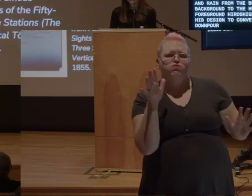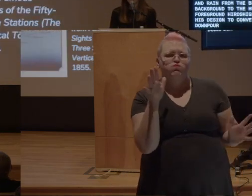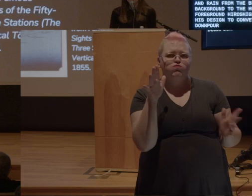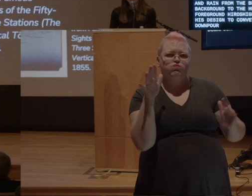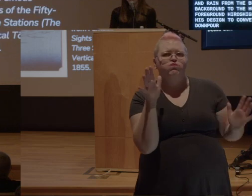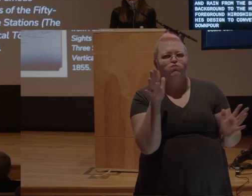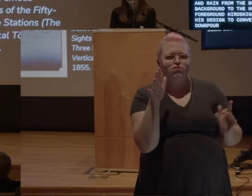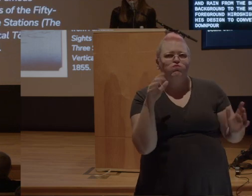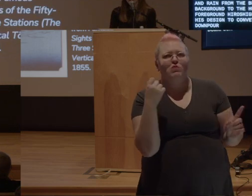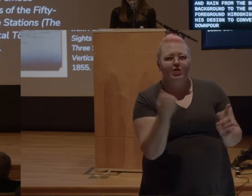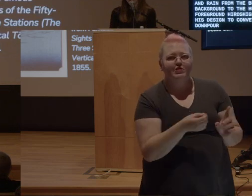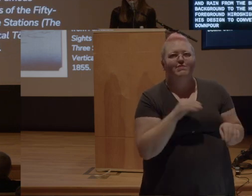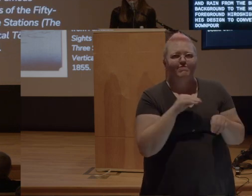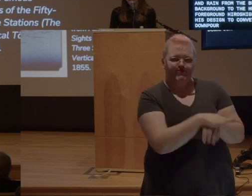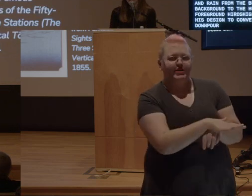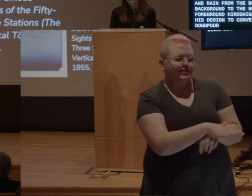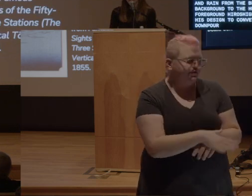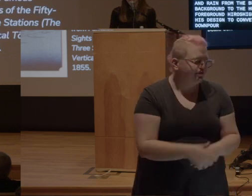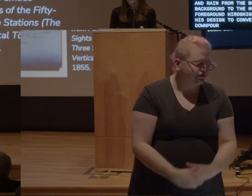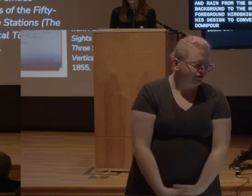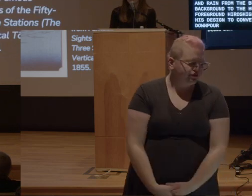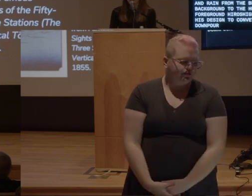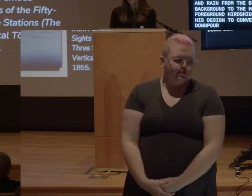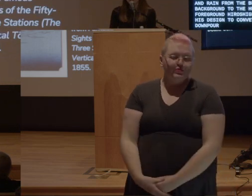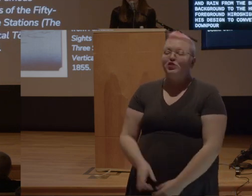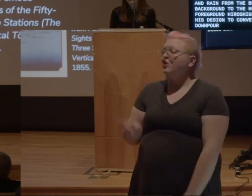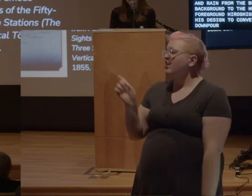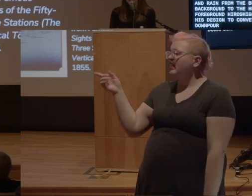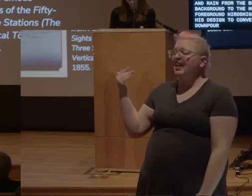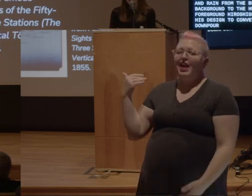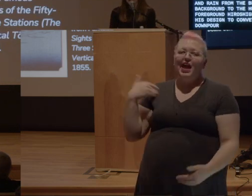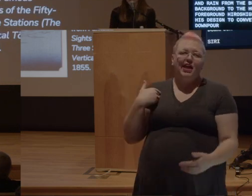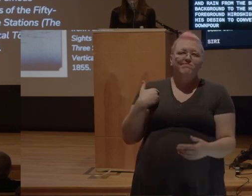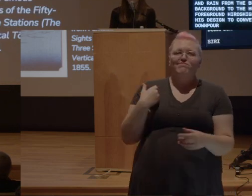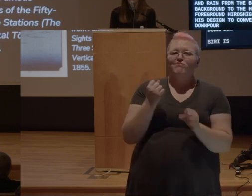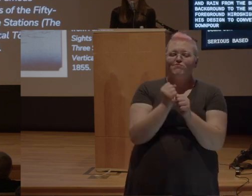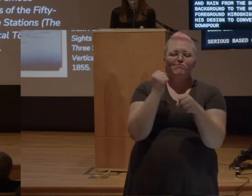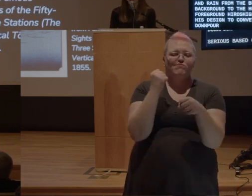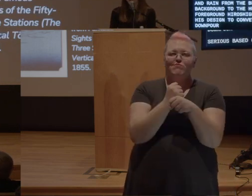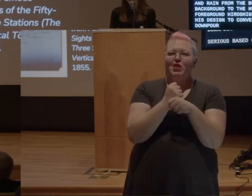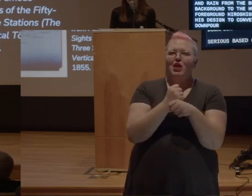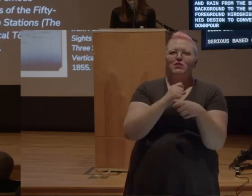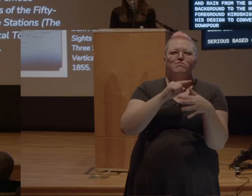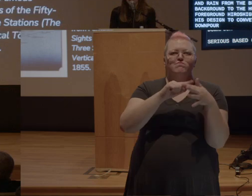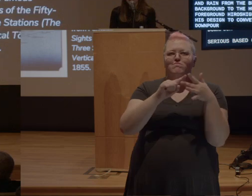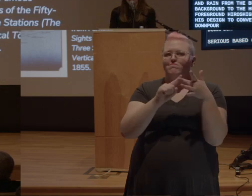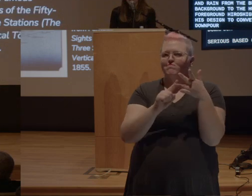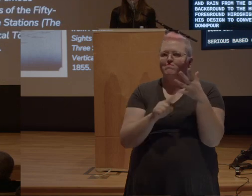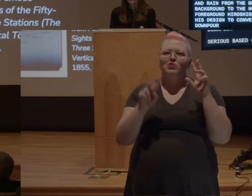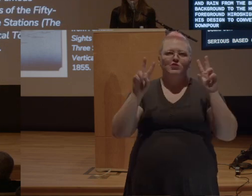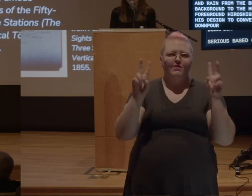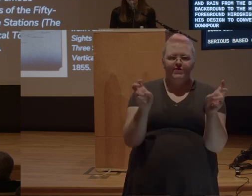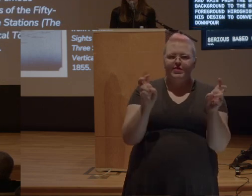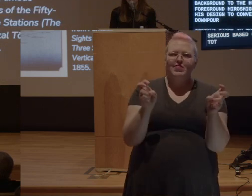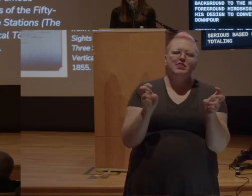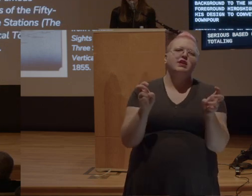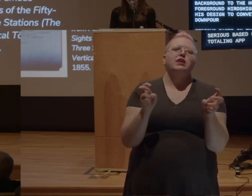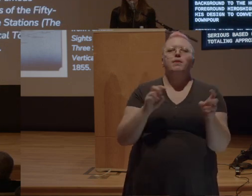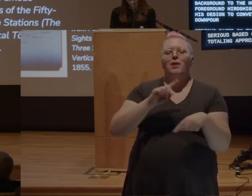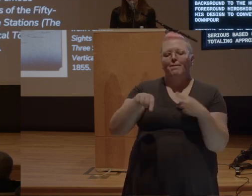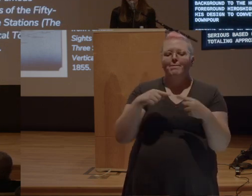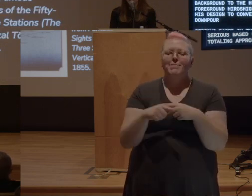Over the course of his career, Hiroshige produced several series based on the theme of the Tokaido Highway, totaling